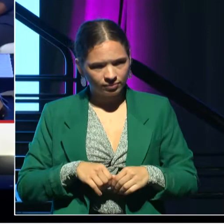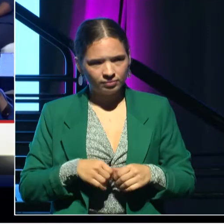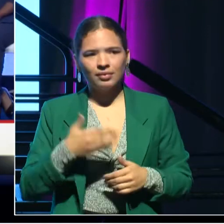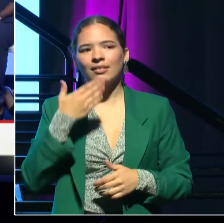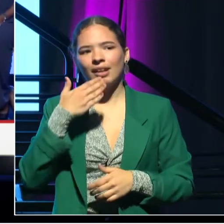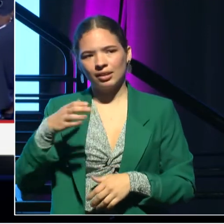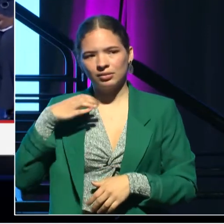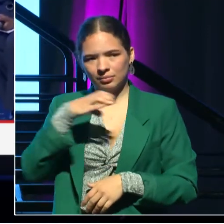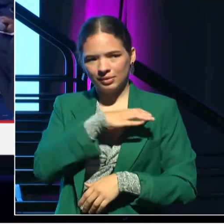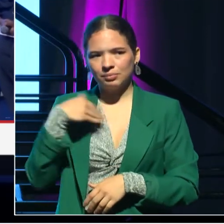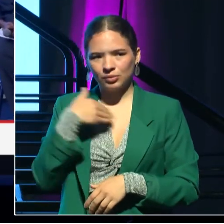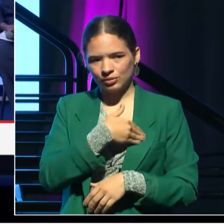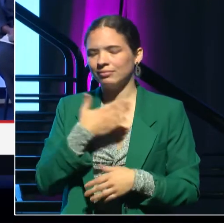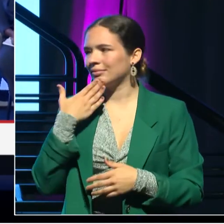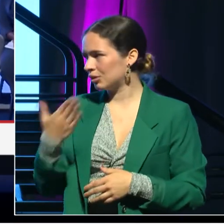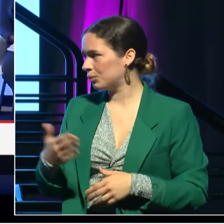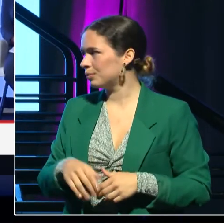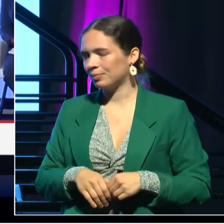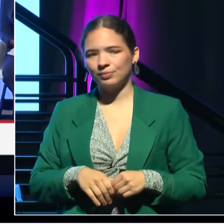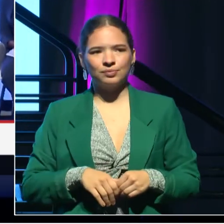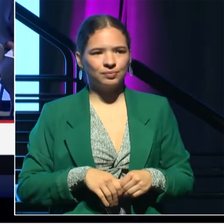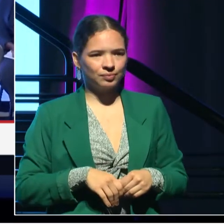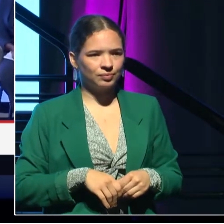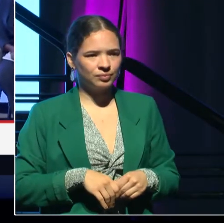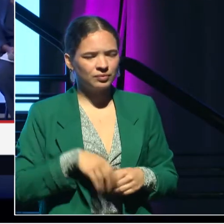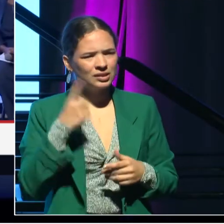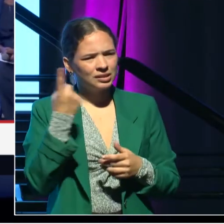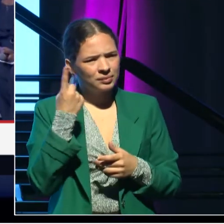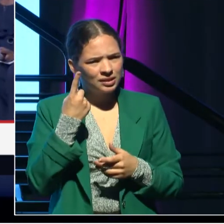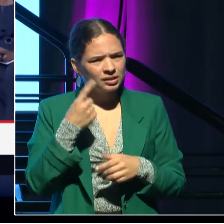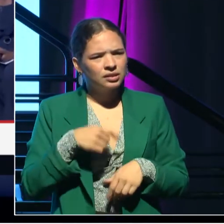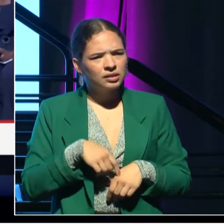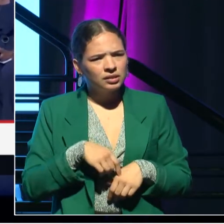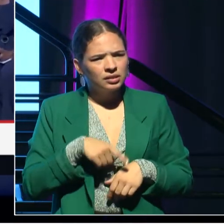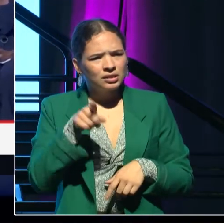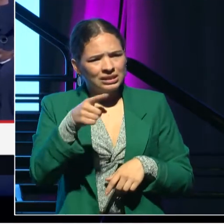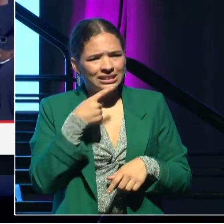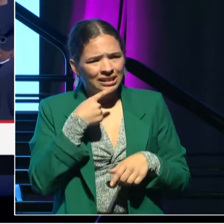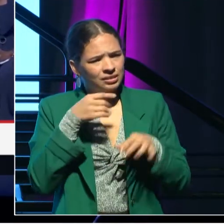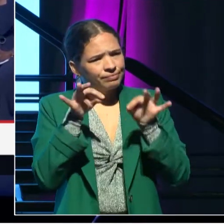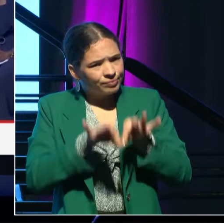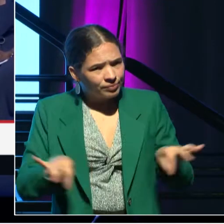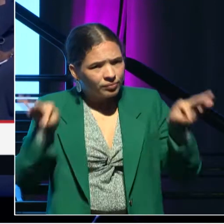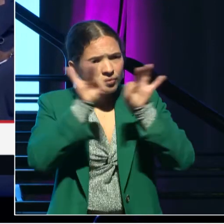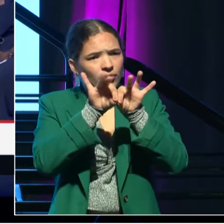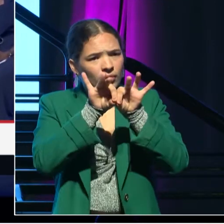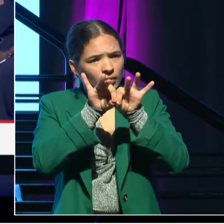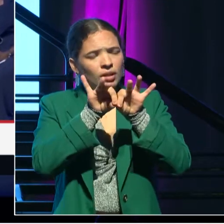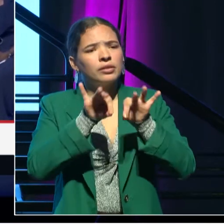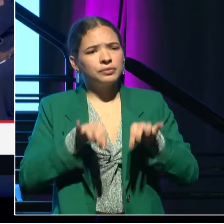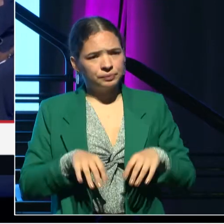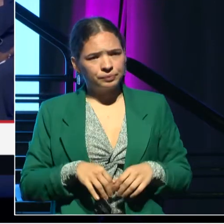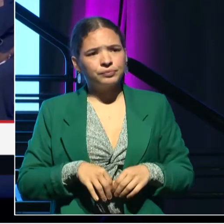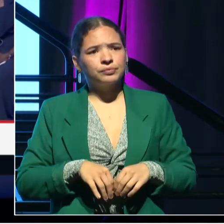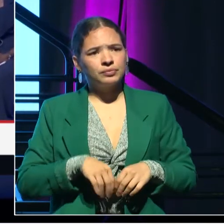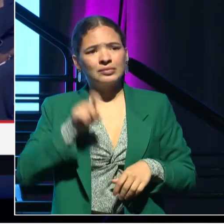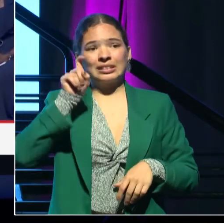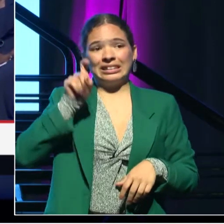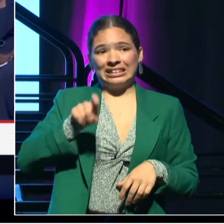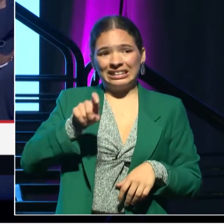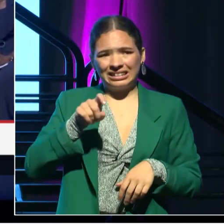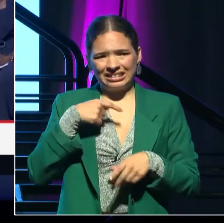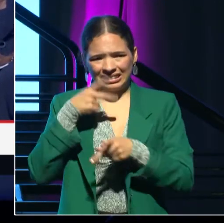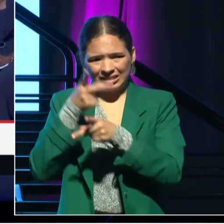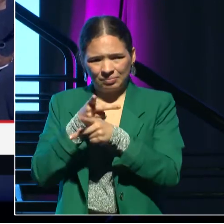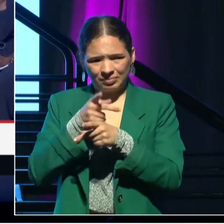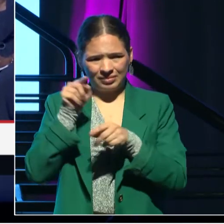And I want to underscore something about your comments, which is that it's important that we know that you have to connect the dots. None of